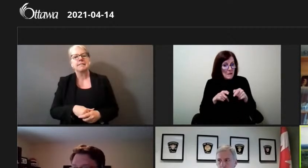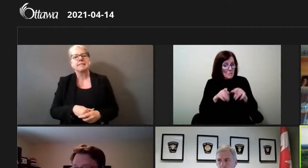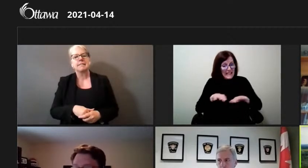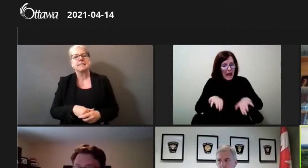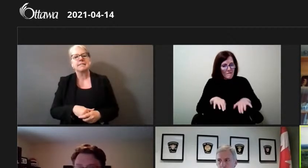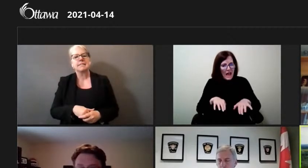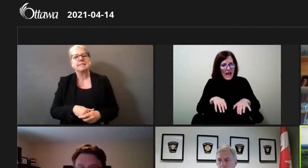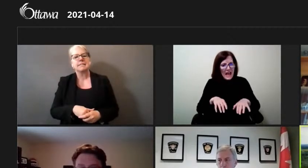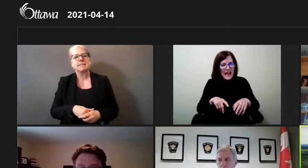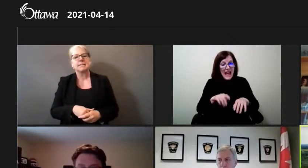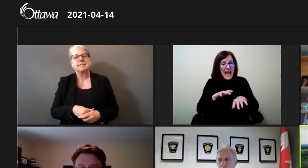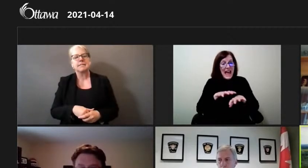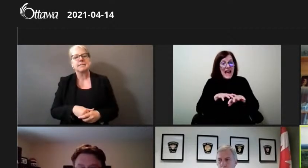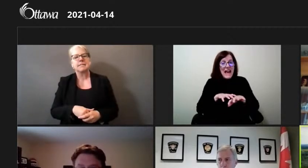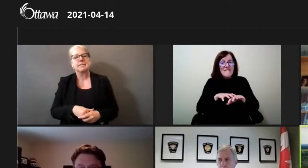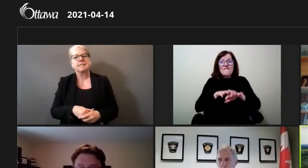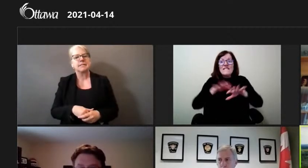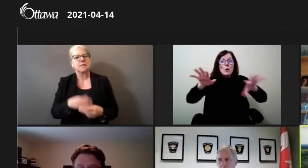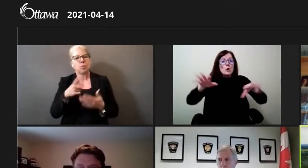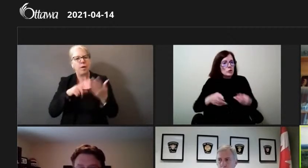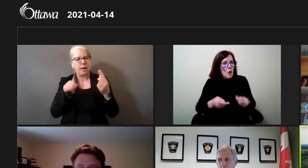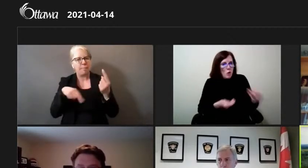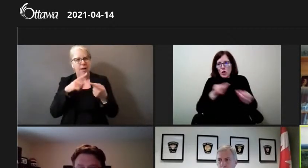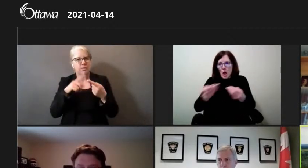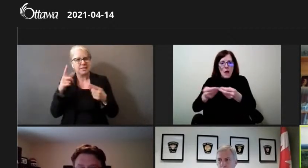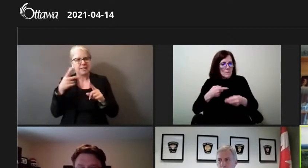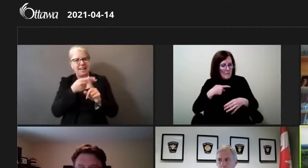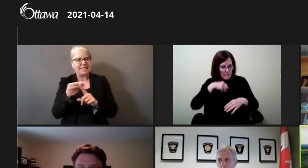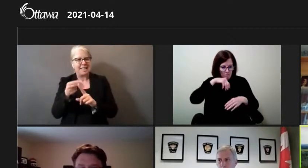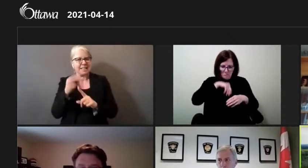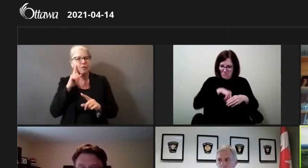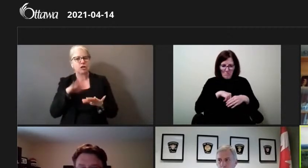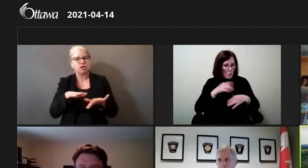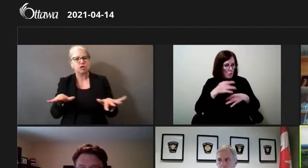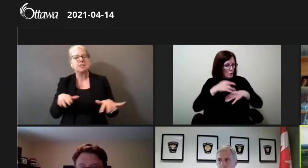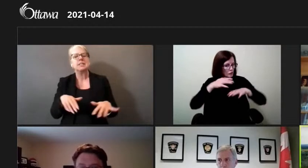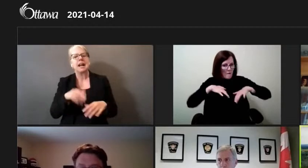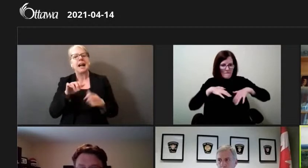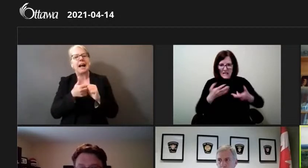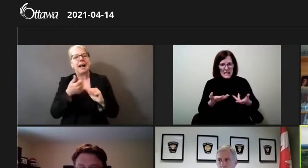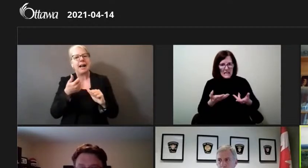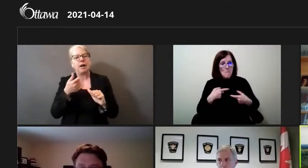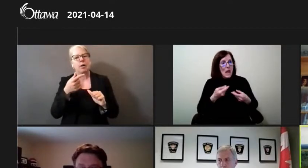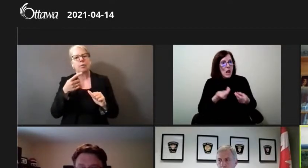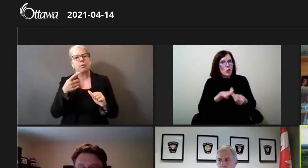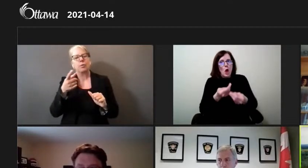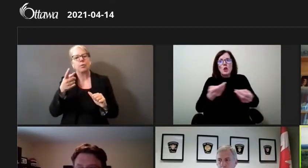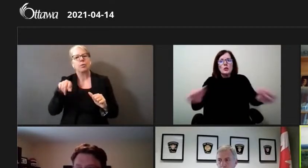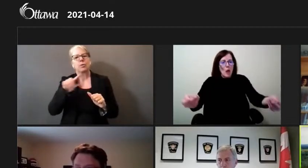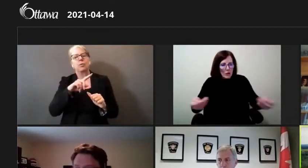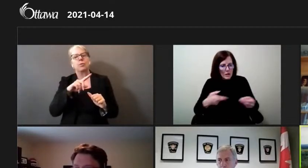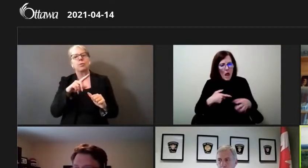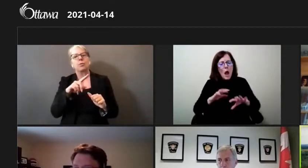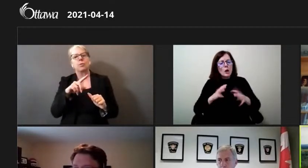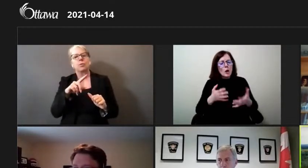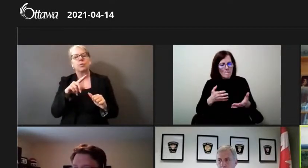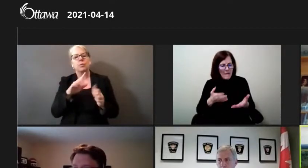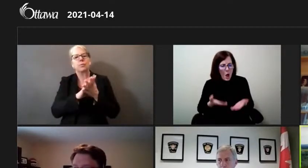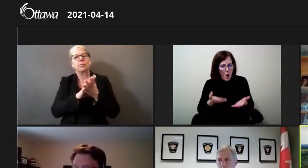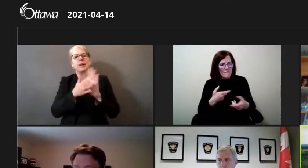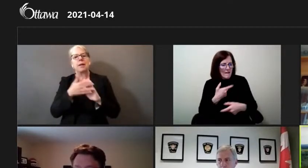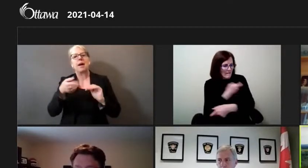What about the vaccination for them? So how do you get to be a high risk